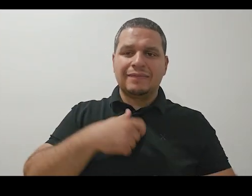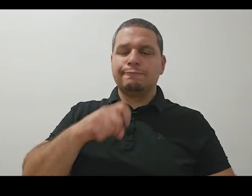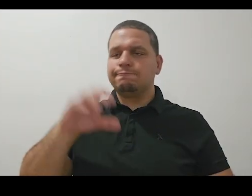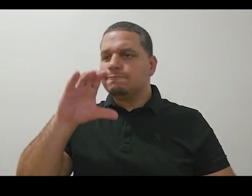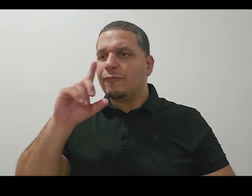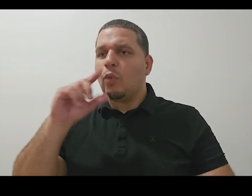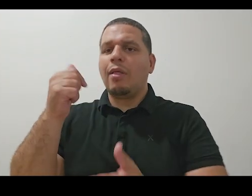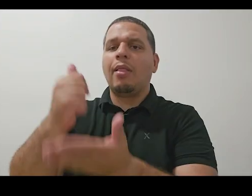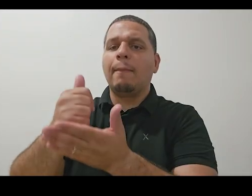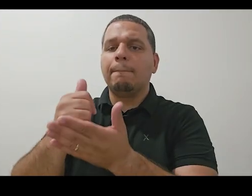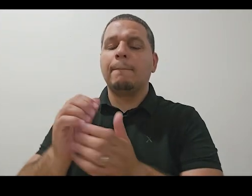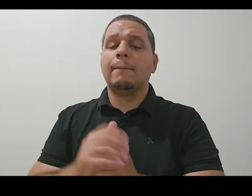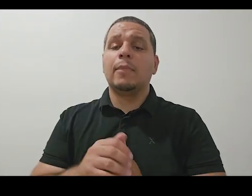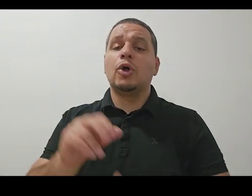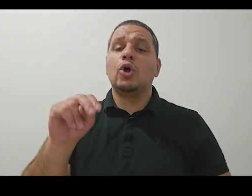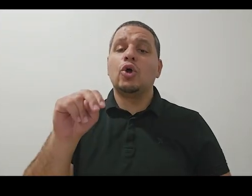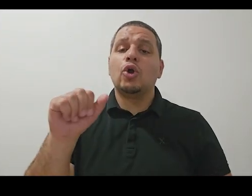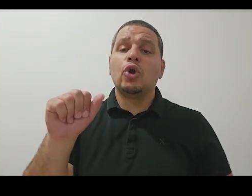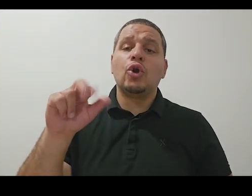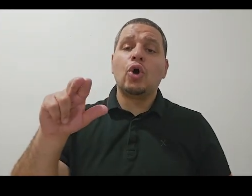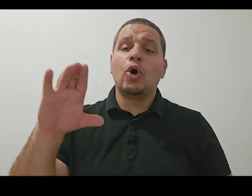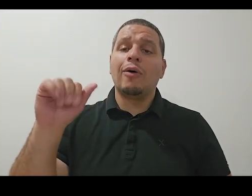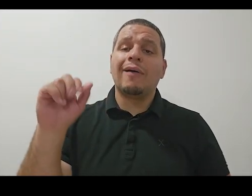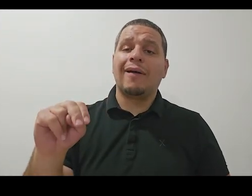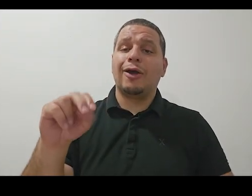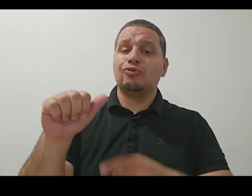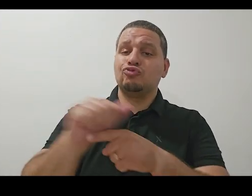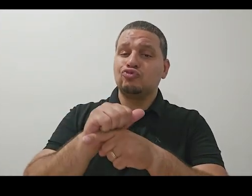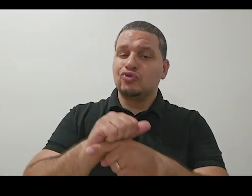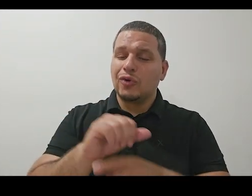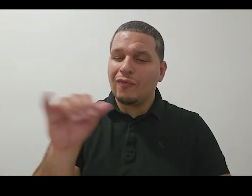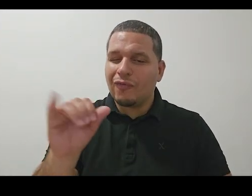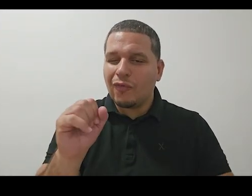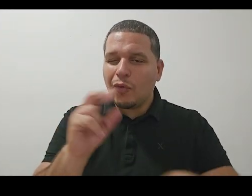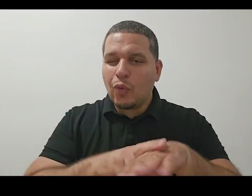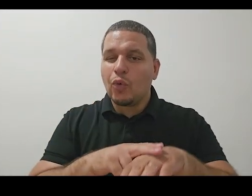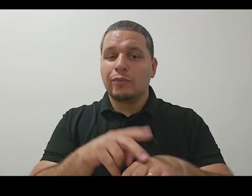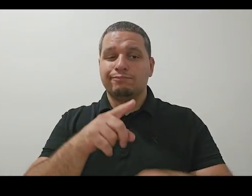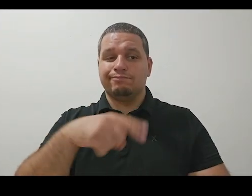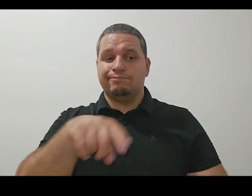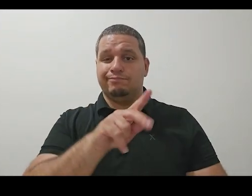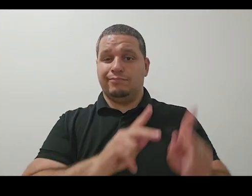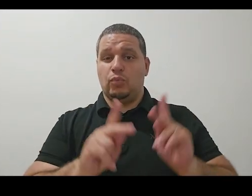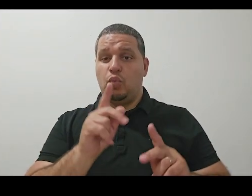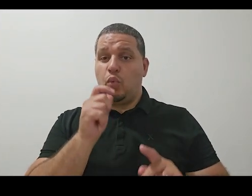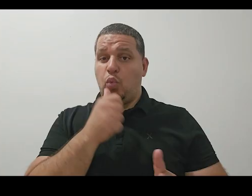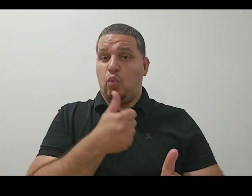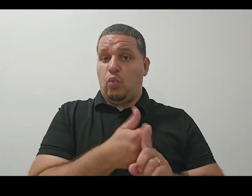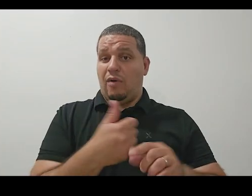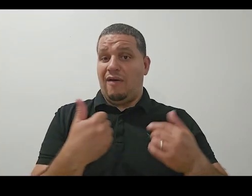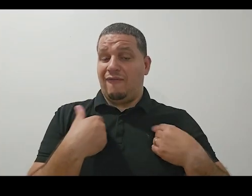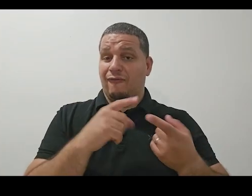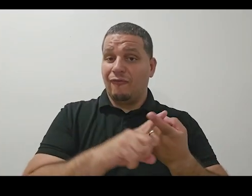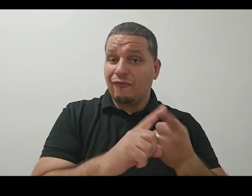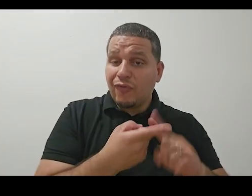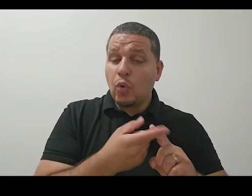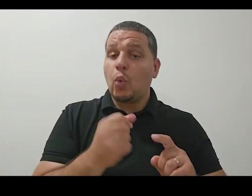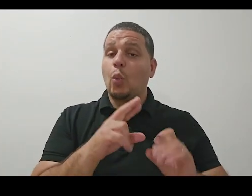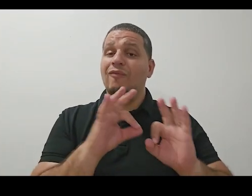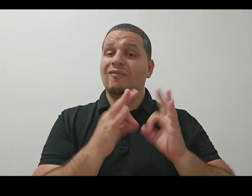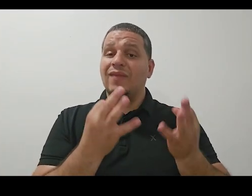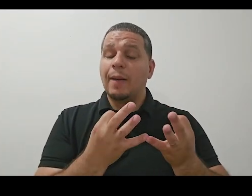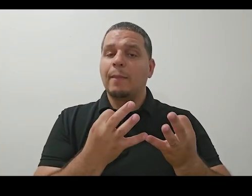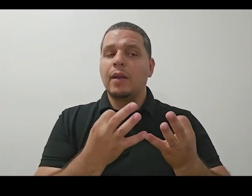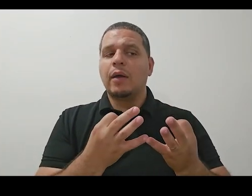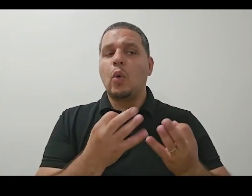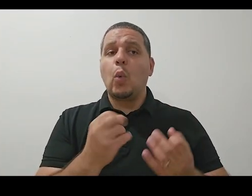The Narcan training, of course, for those individuals that um, either have friends or family members or just want training